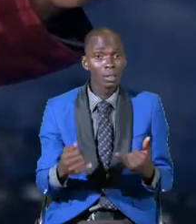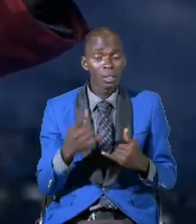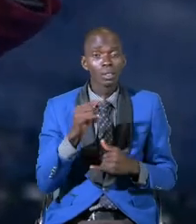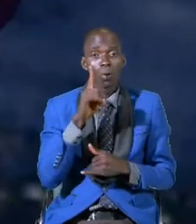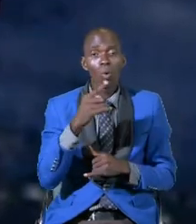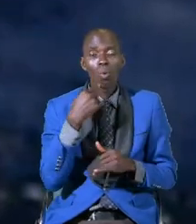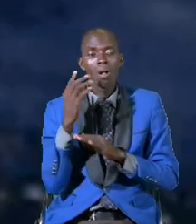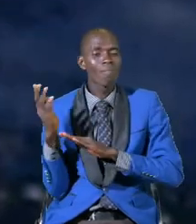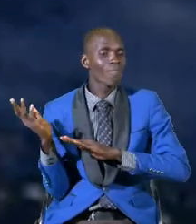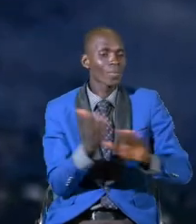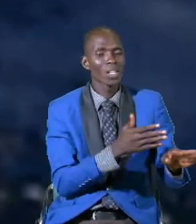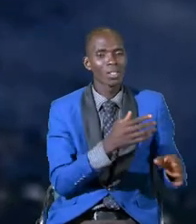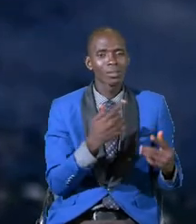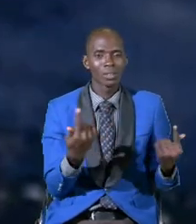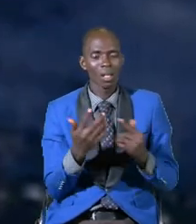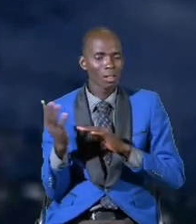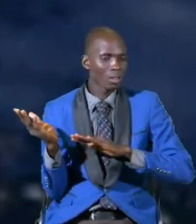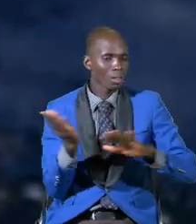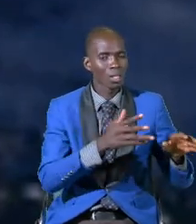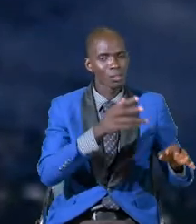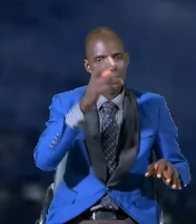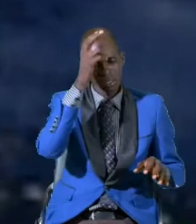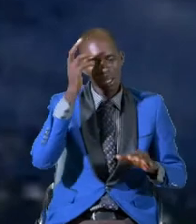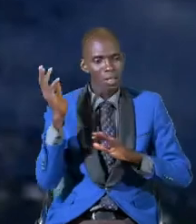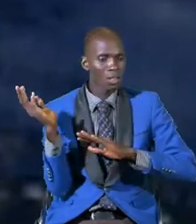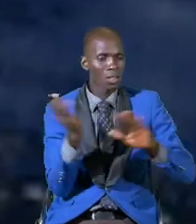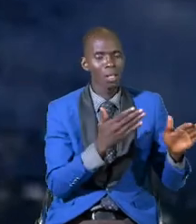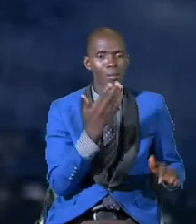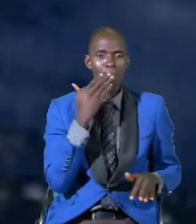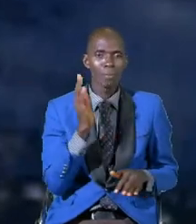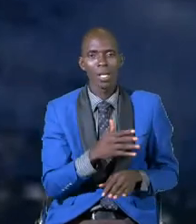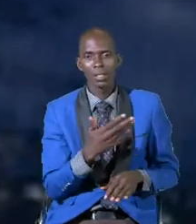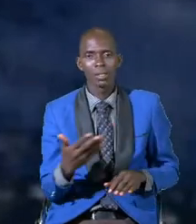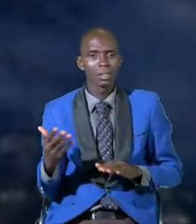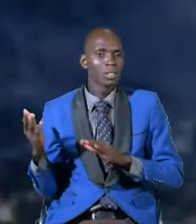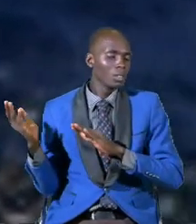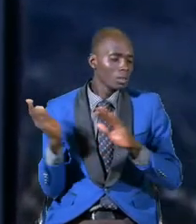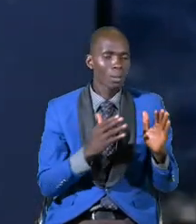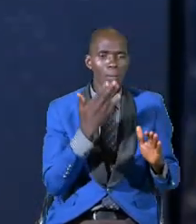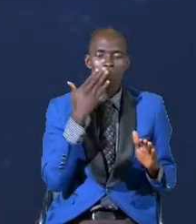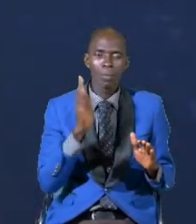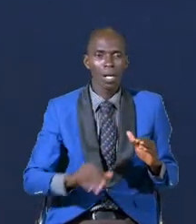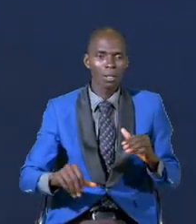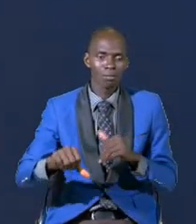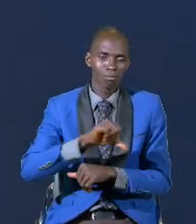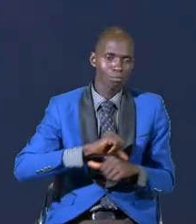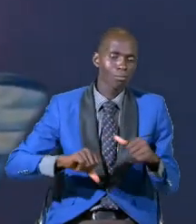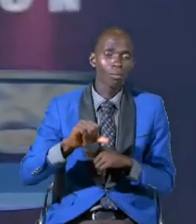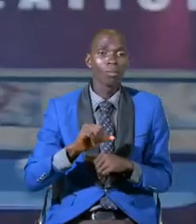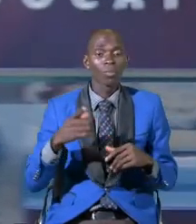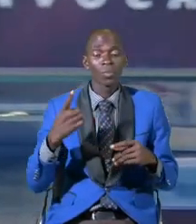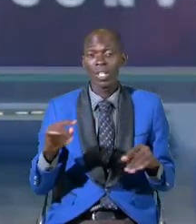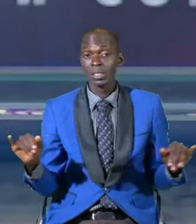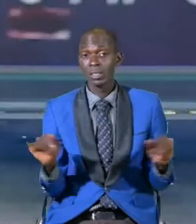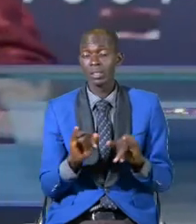sin, has left Satan, has left evil, has left a bad society, the same consecration,